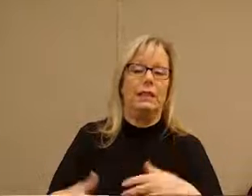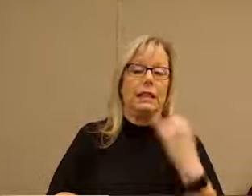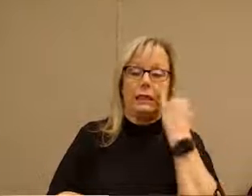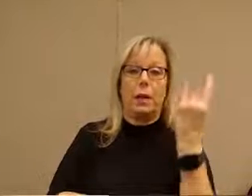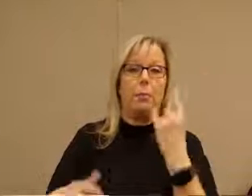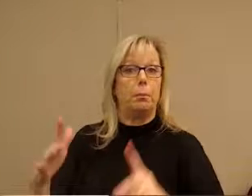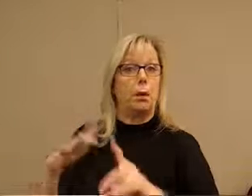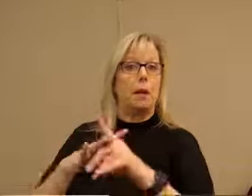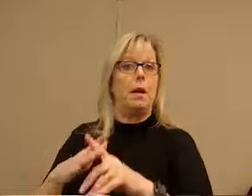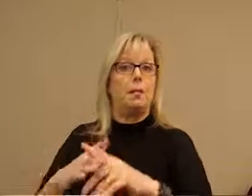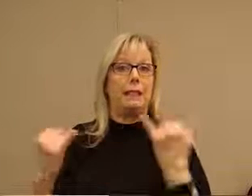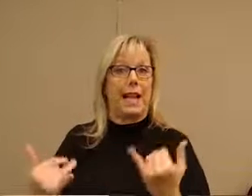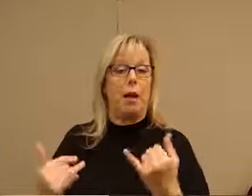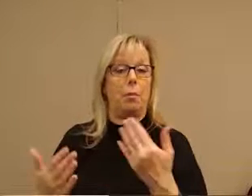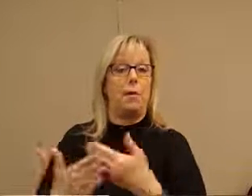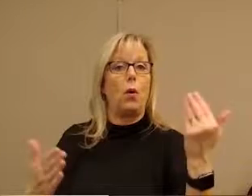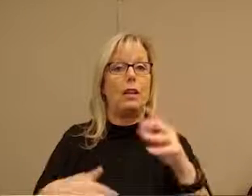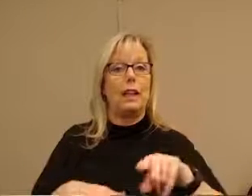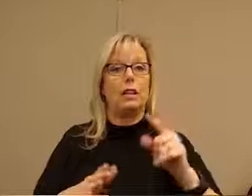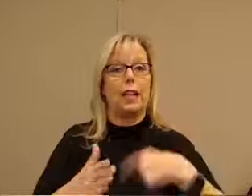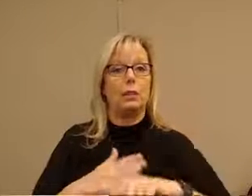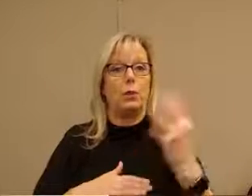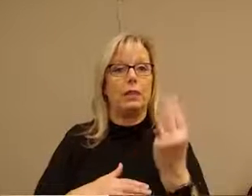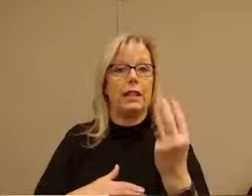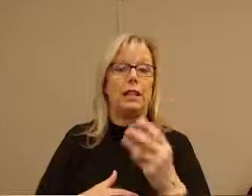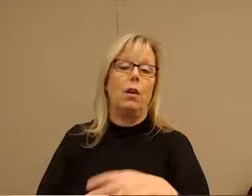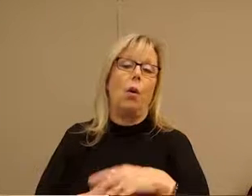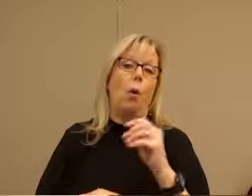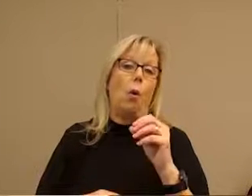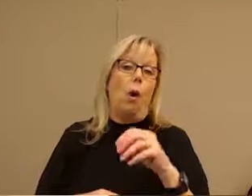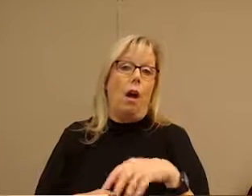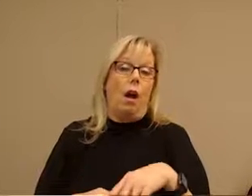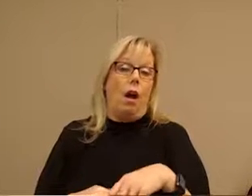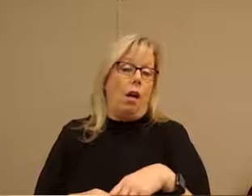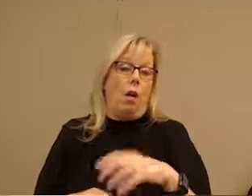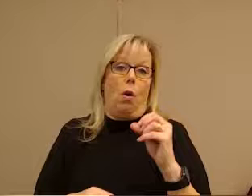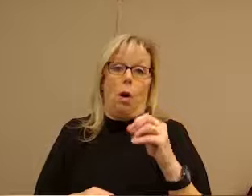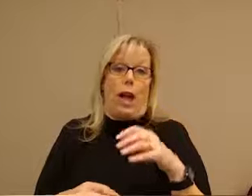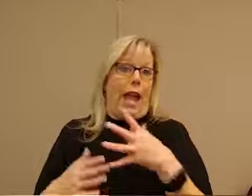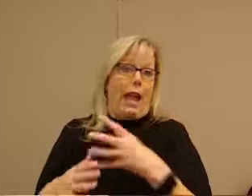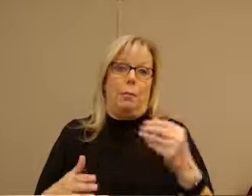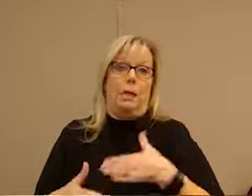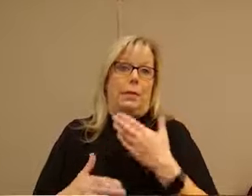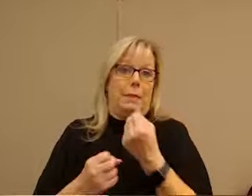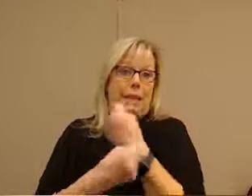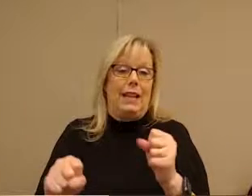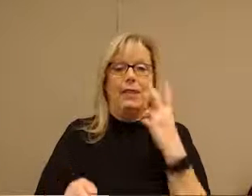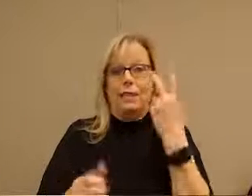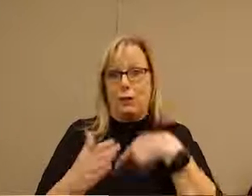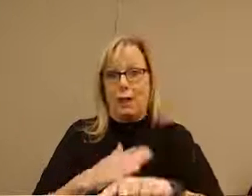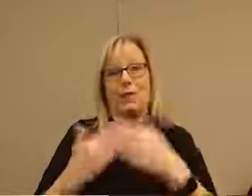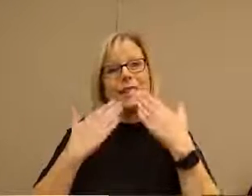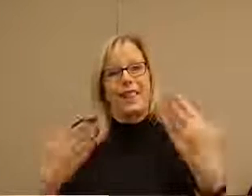up between now and next Wednesday, we'll let you know. But otherwise, everybody be safe out there, and we'll see you back here next week. Thank you.